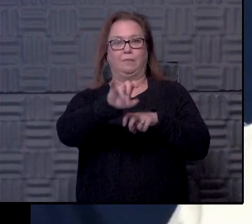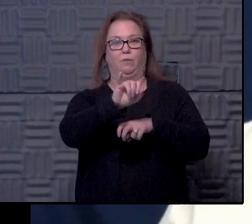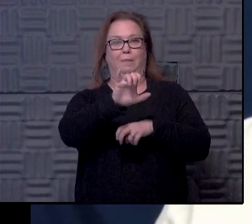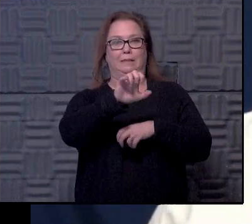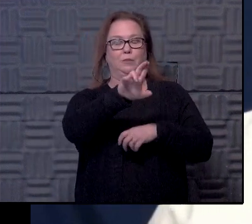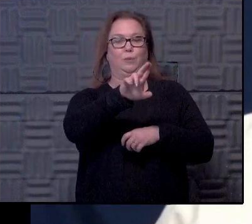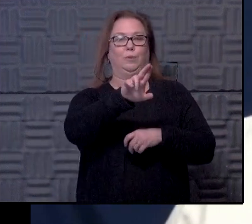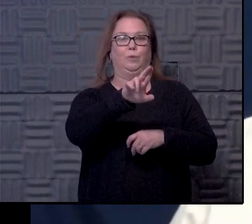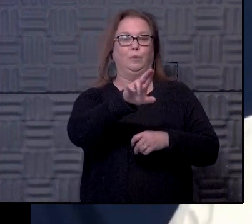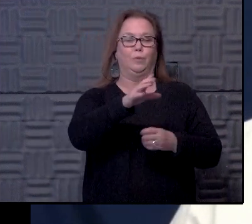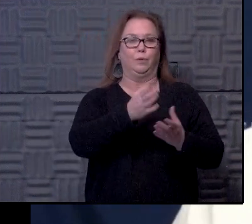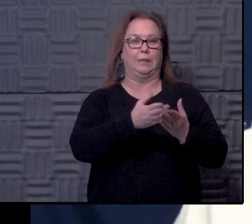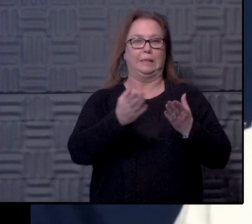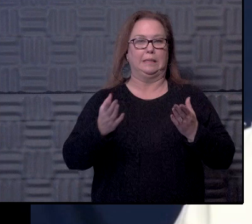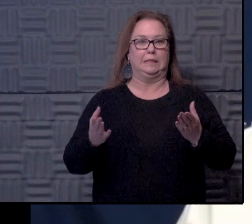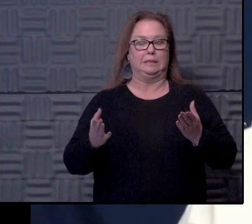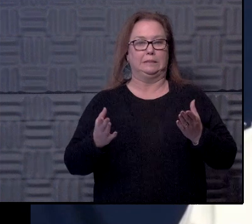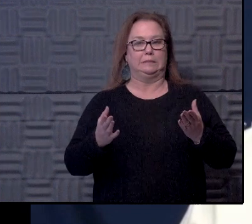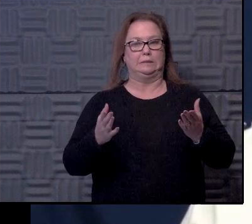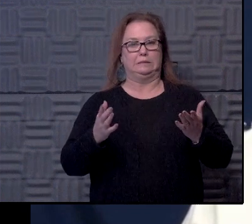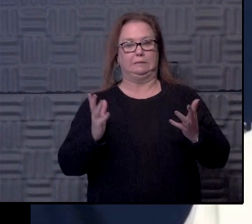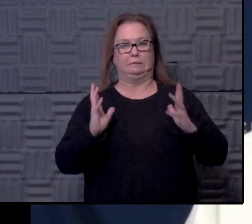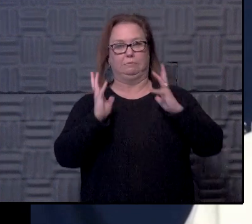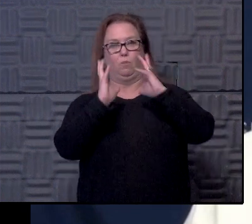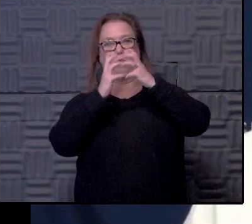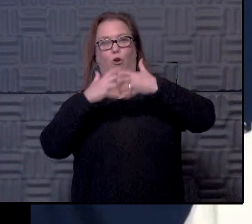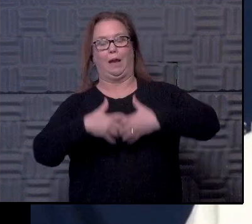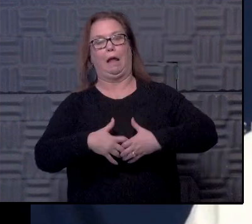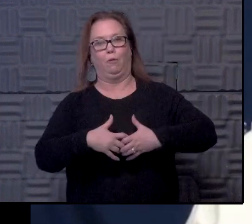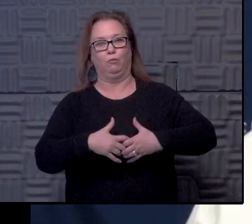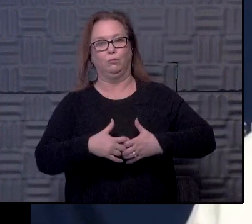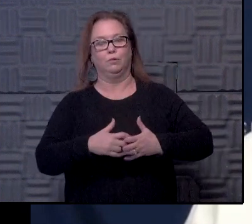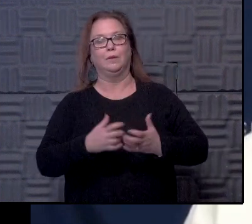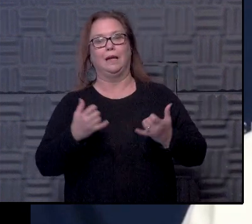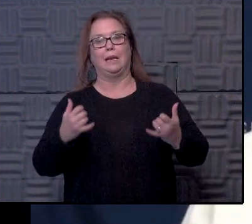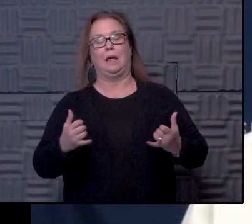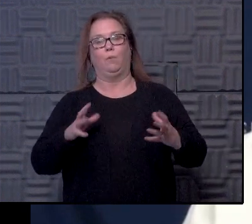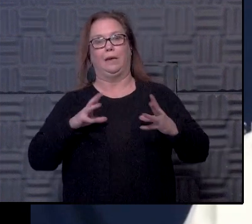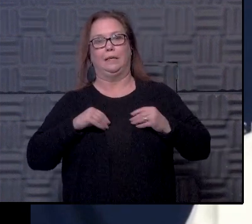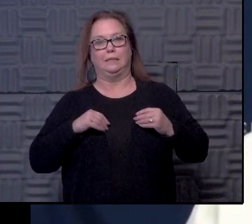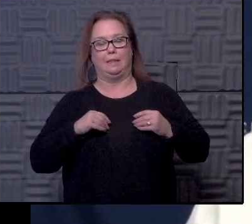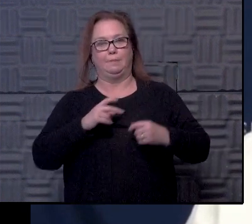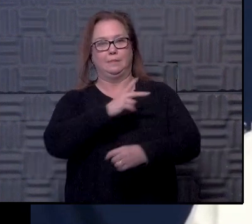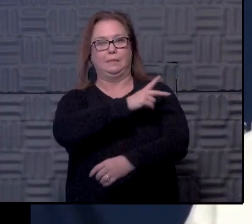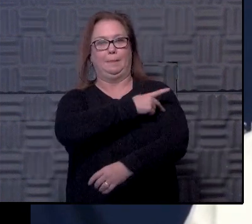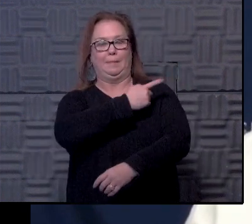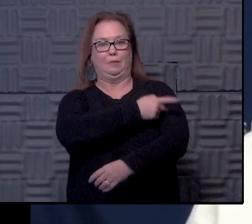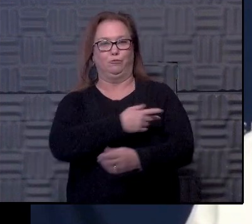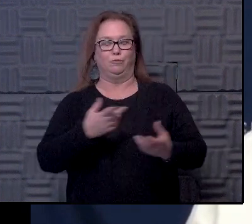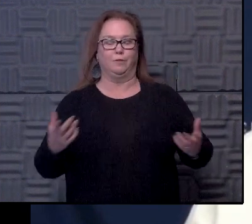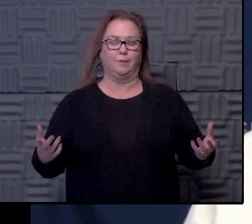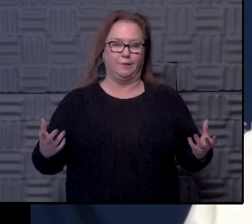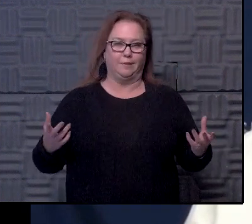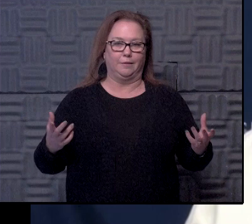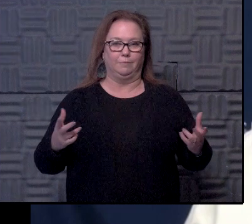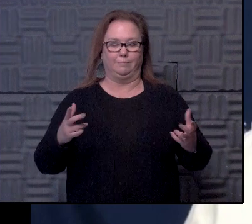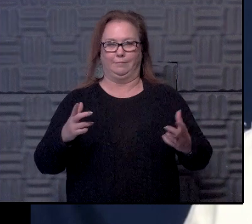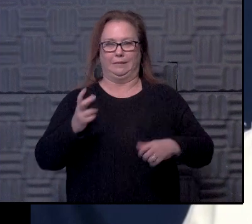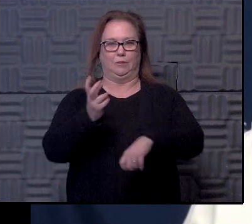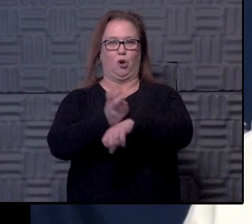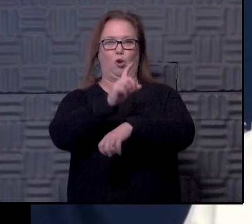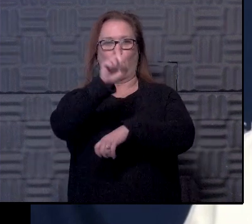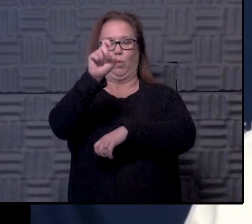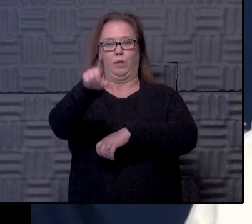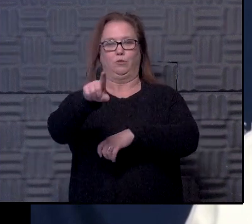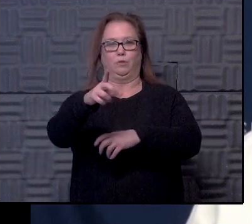ICU and things sort of work themselves out. And now we can take a couple of patients. So it's always this hard question,